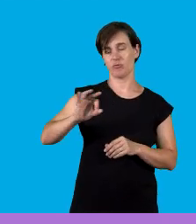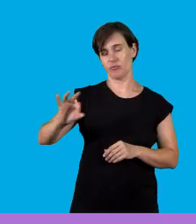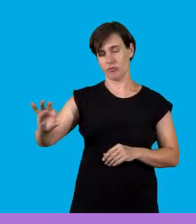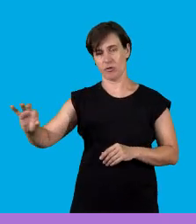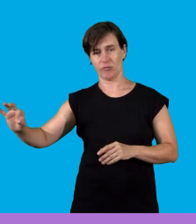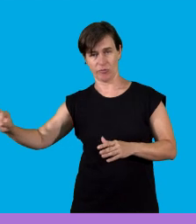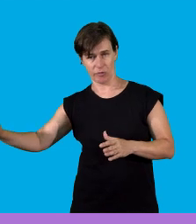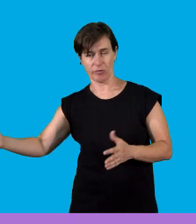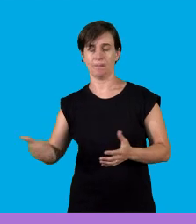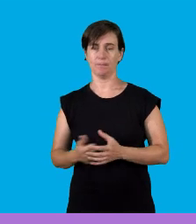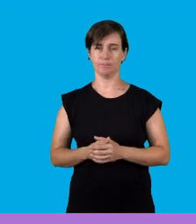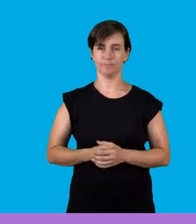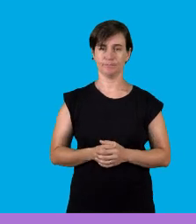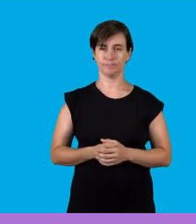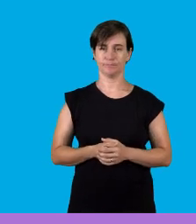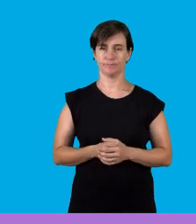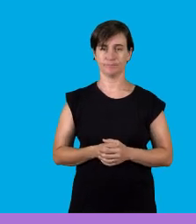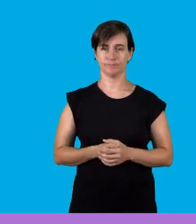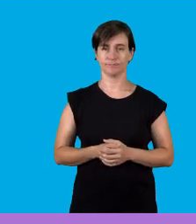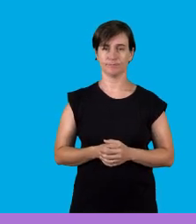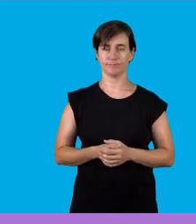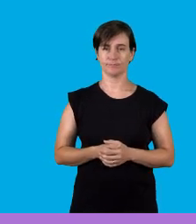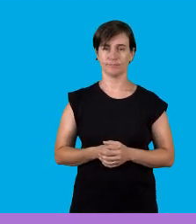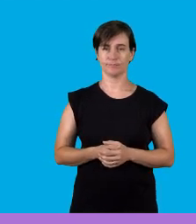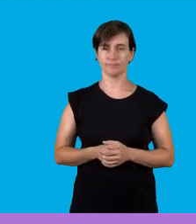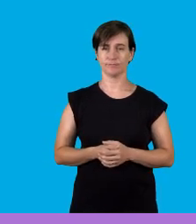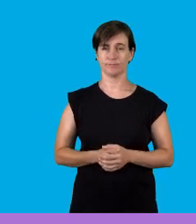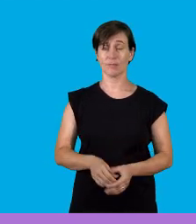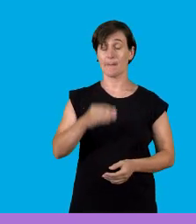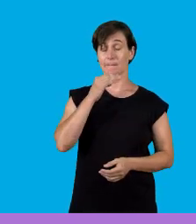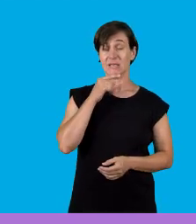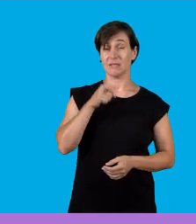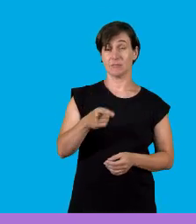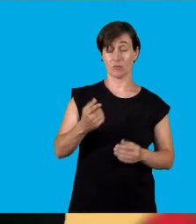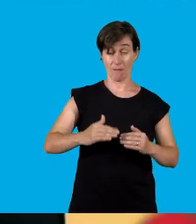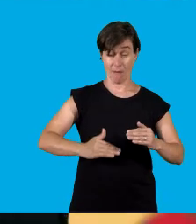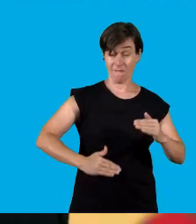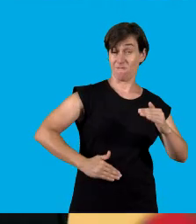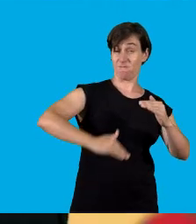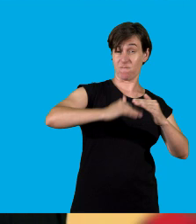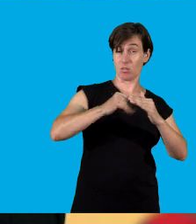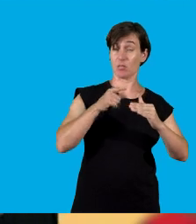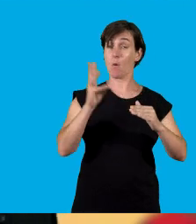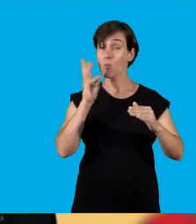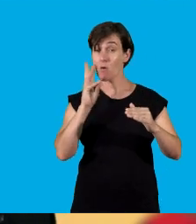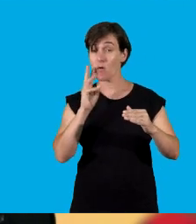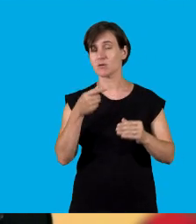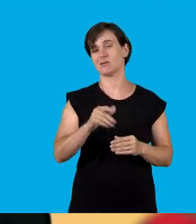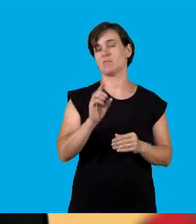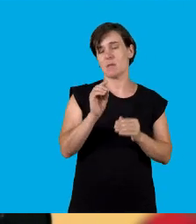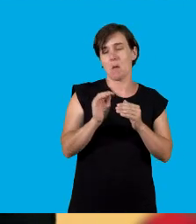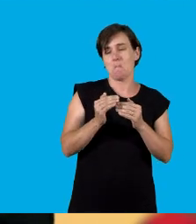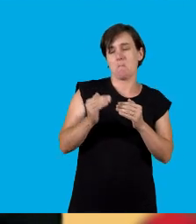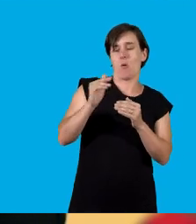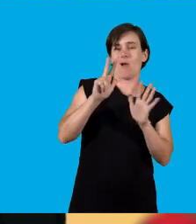8,3 repetitive. So the 3 repeats itself, hours. So all in all, it will take 8 hours, right?